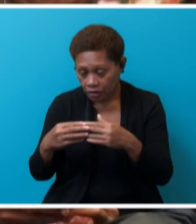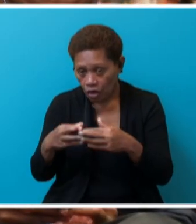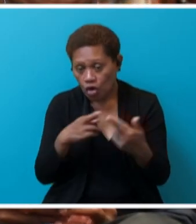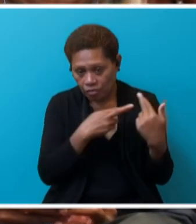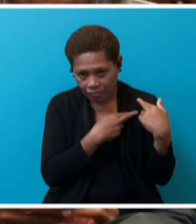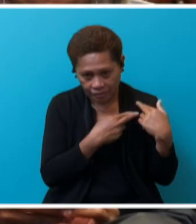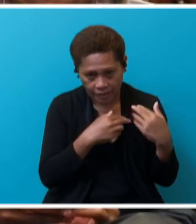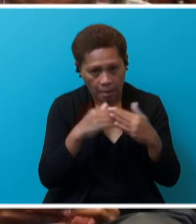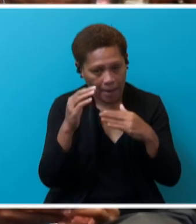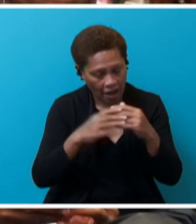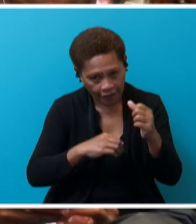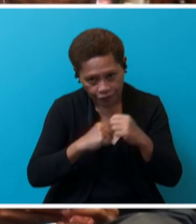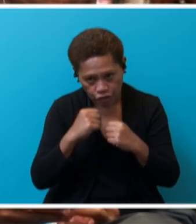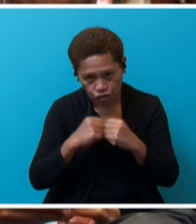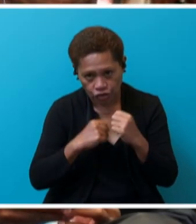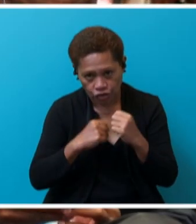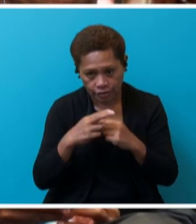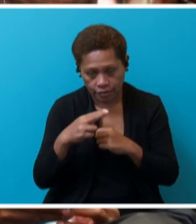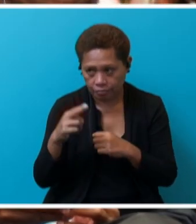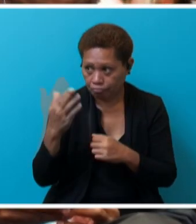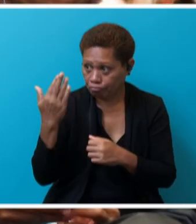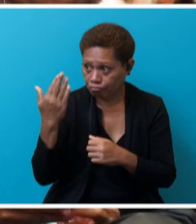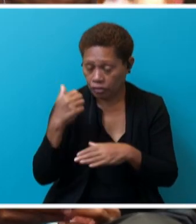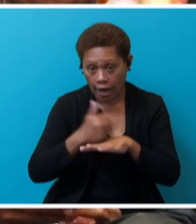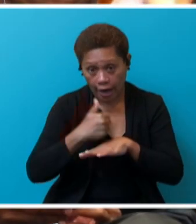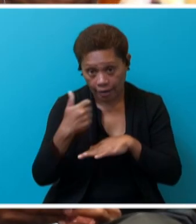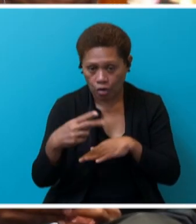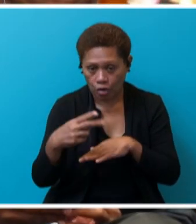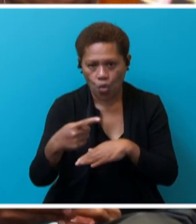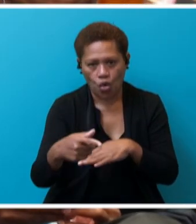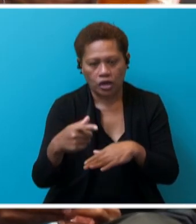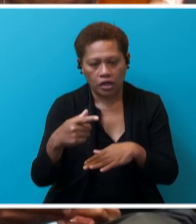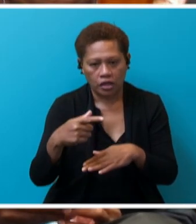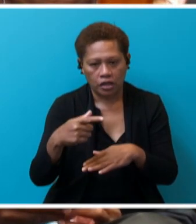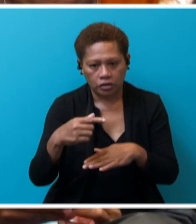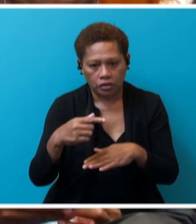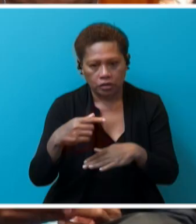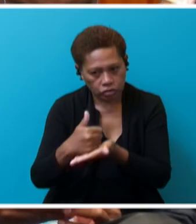on the infrastructure of the previous governments and continue to build. The coalition government